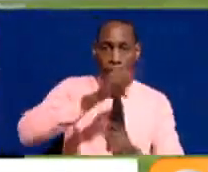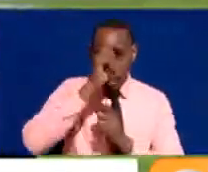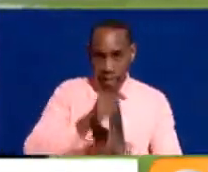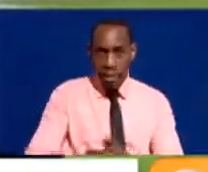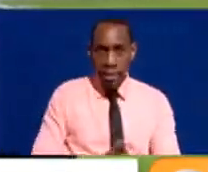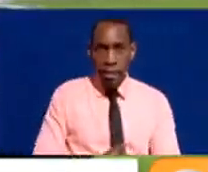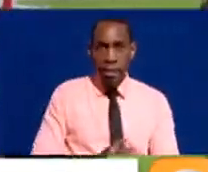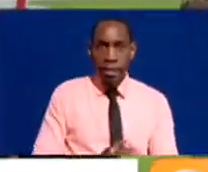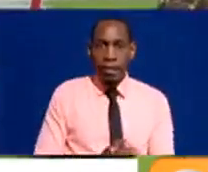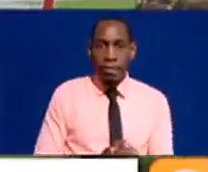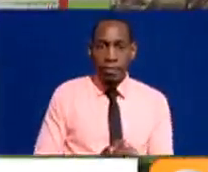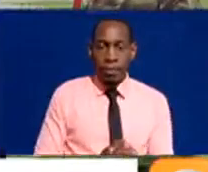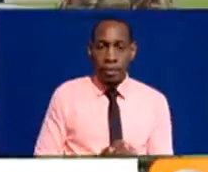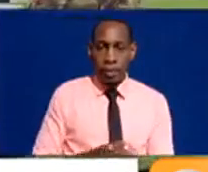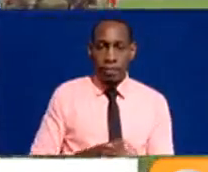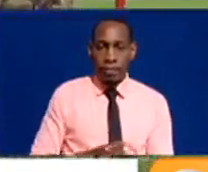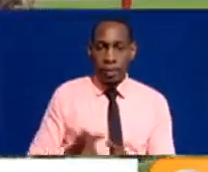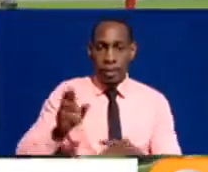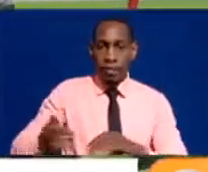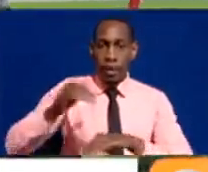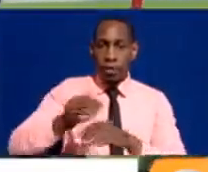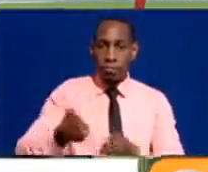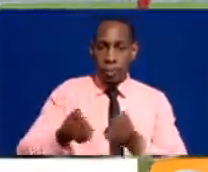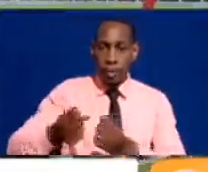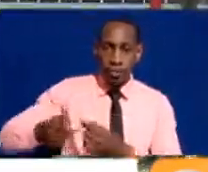board the ceremonial vehicle.